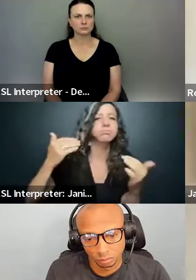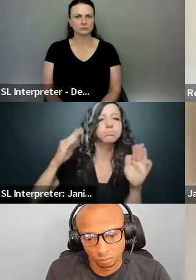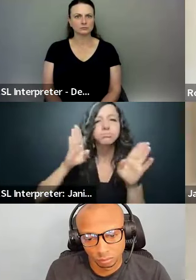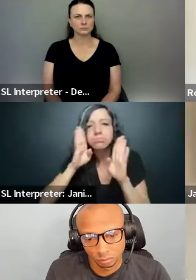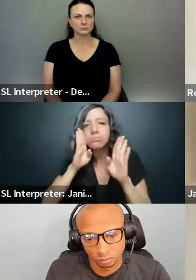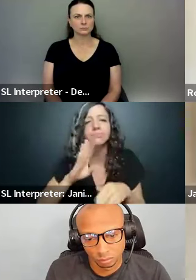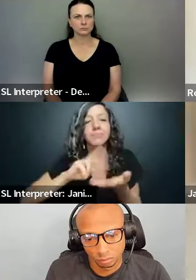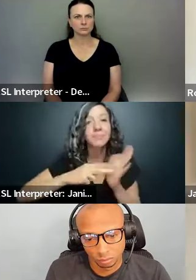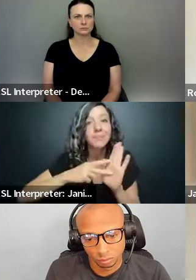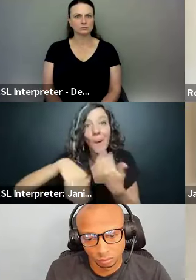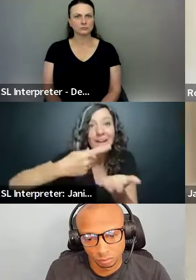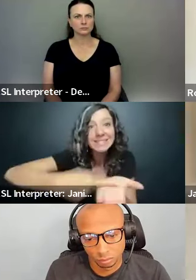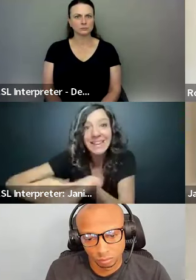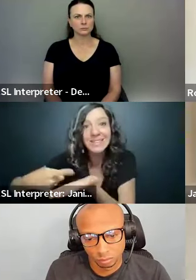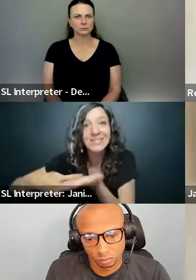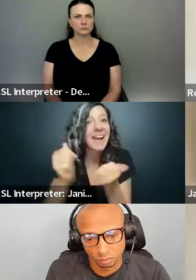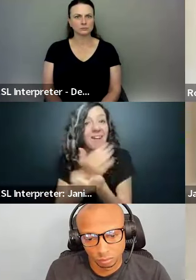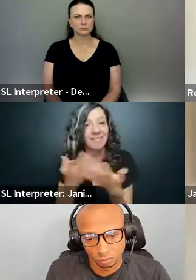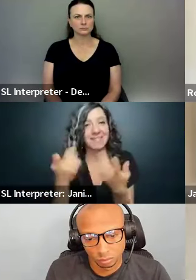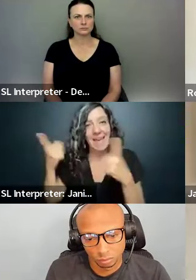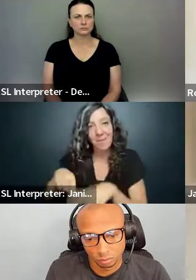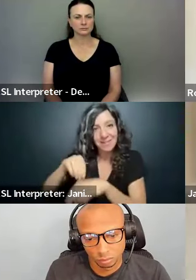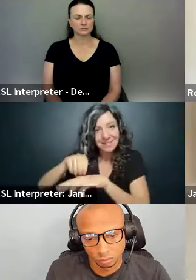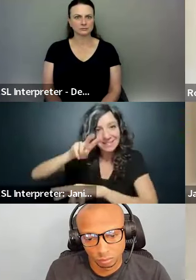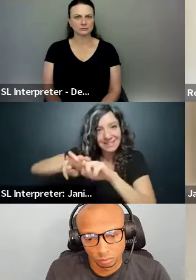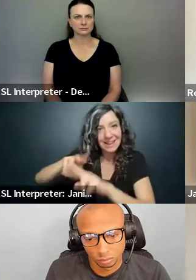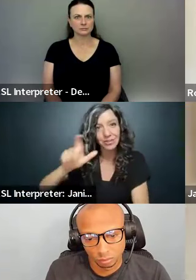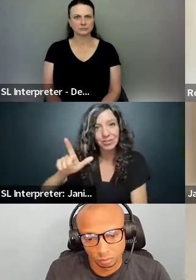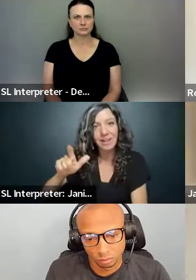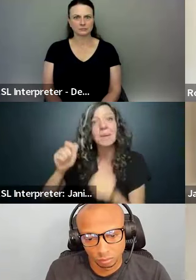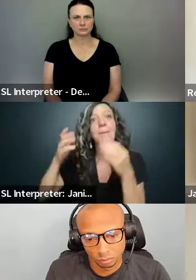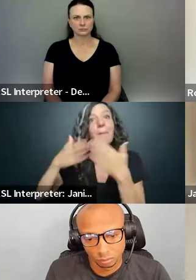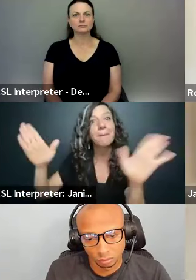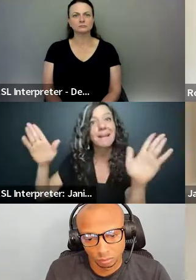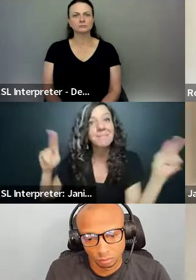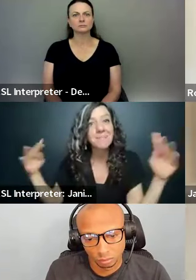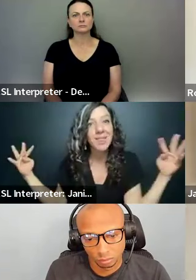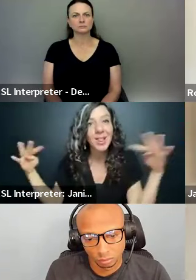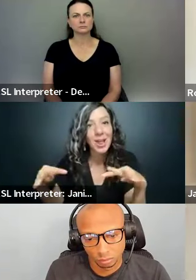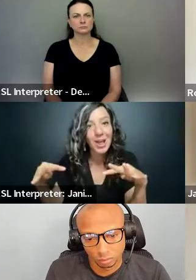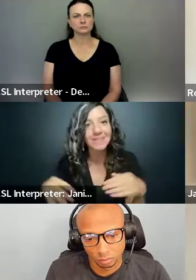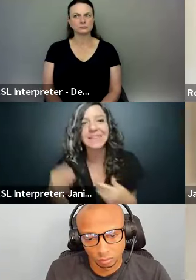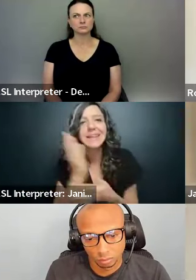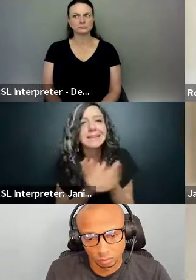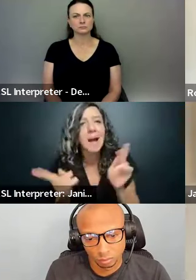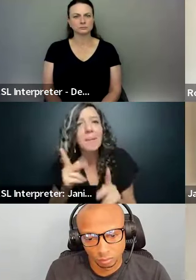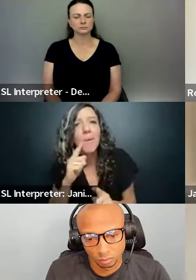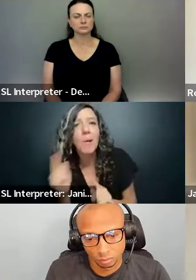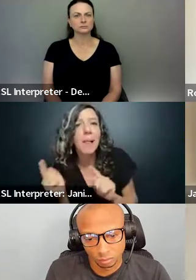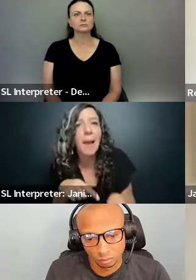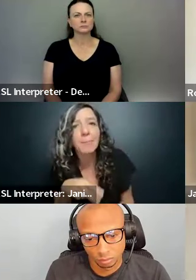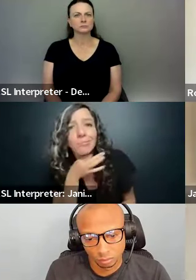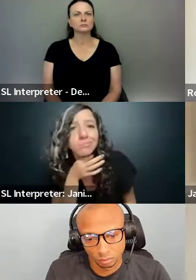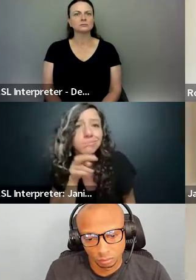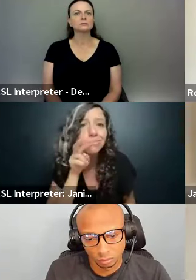your discussions and everything should be in that channel. You may see some people came there just curious because they saw sign language, but that's fine.